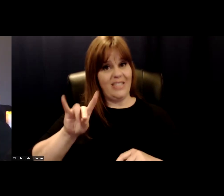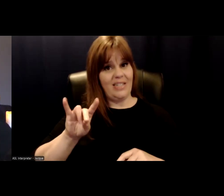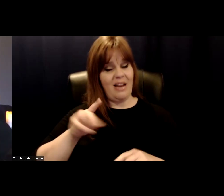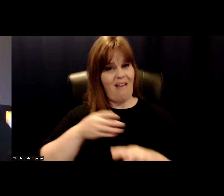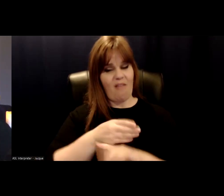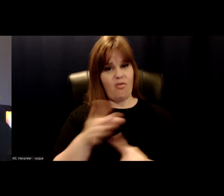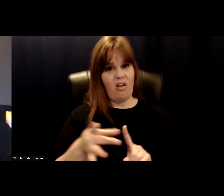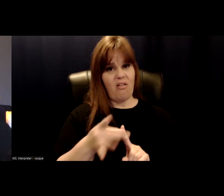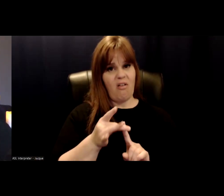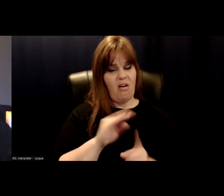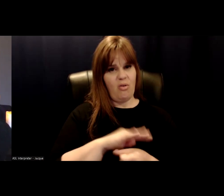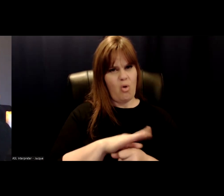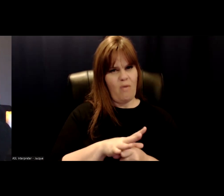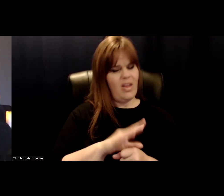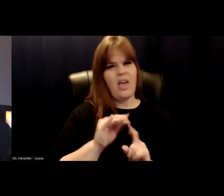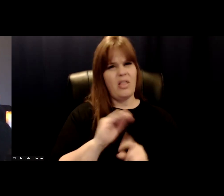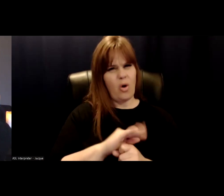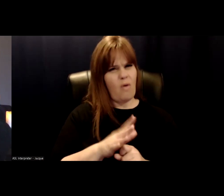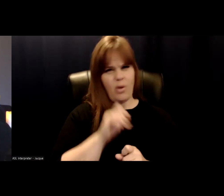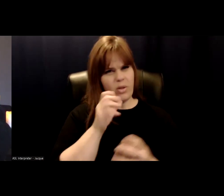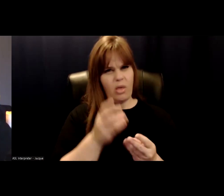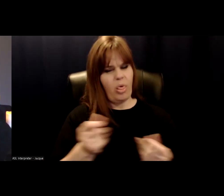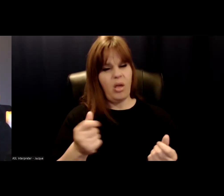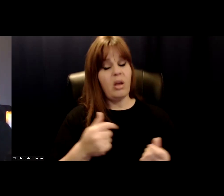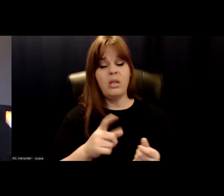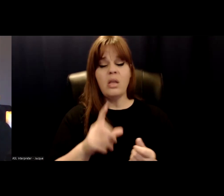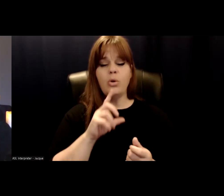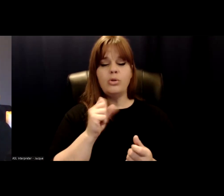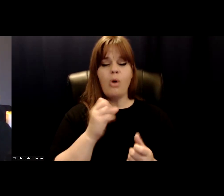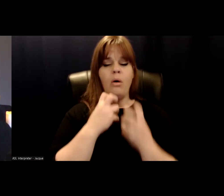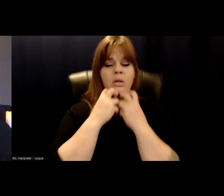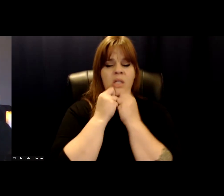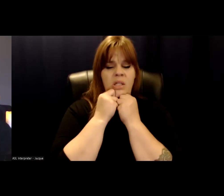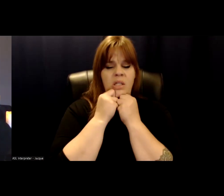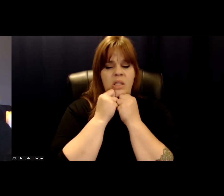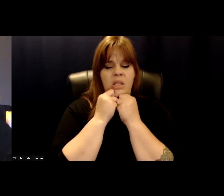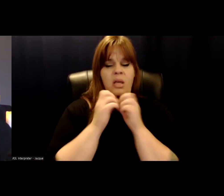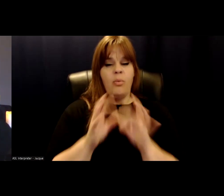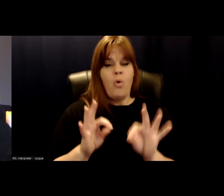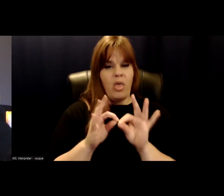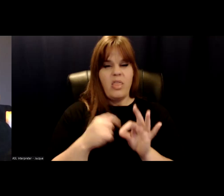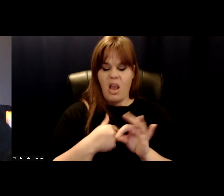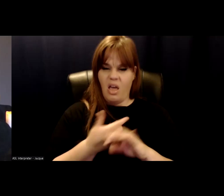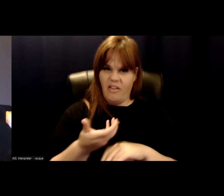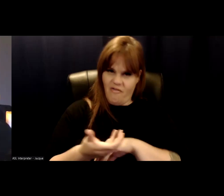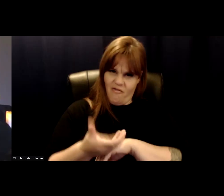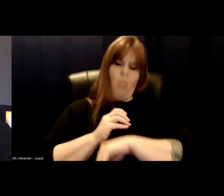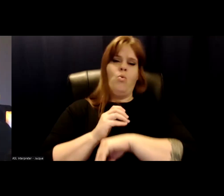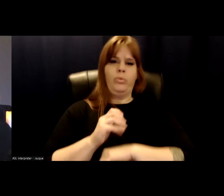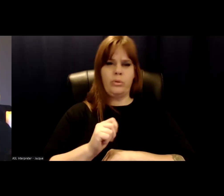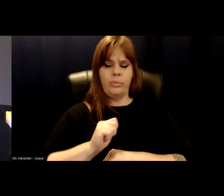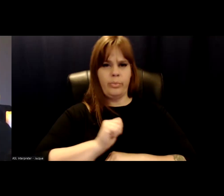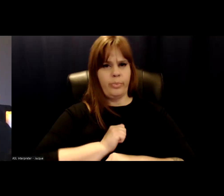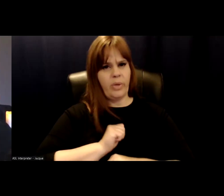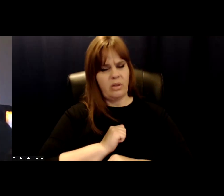COVID and it wasn't going away were so important to me that I brute forced it in a way that was